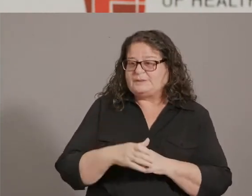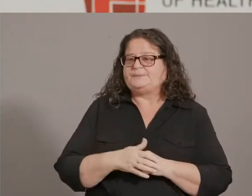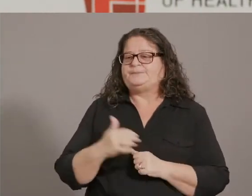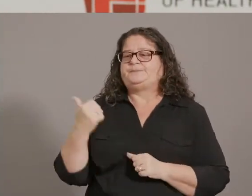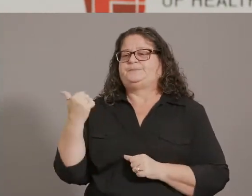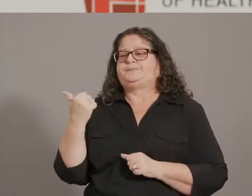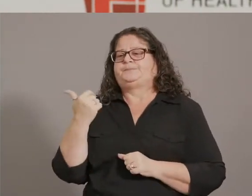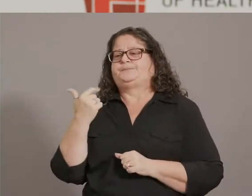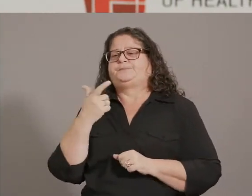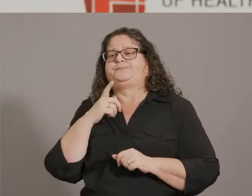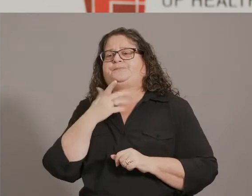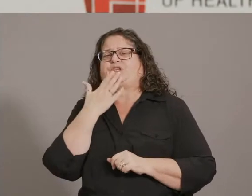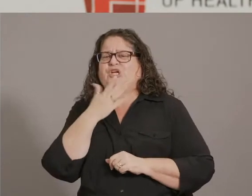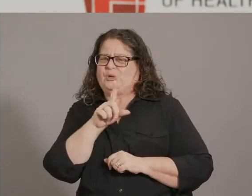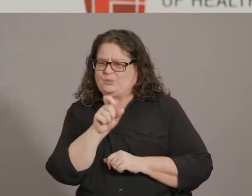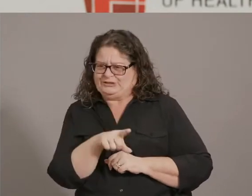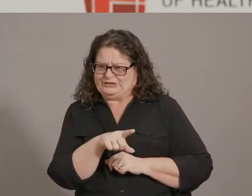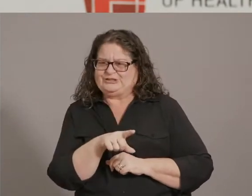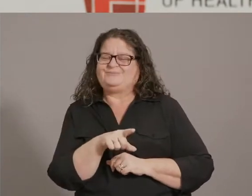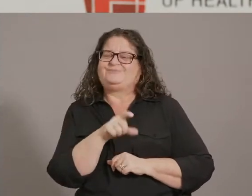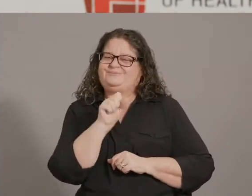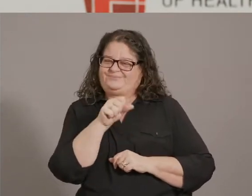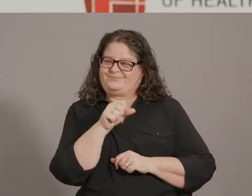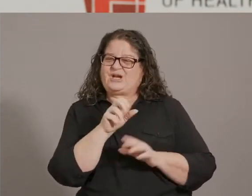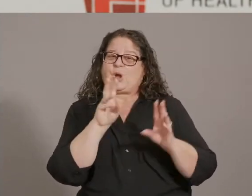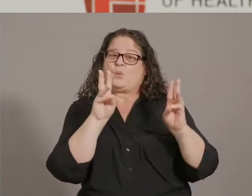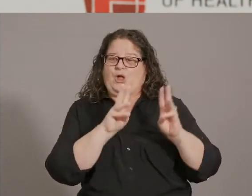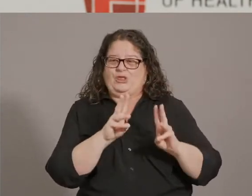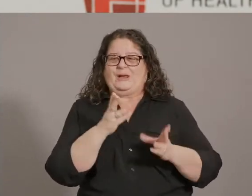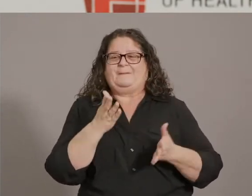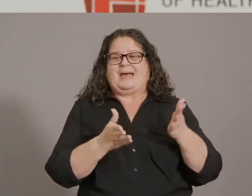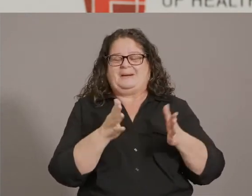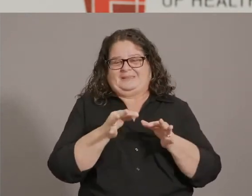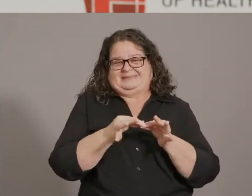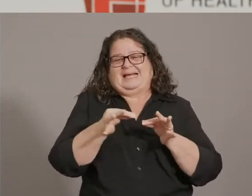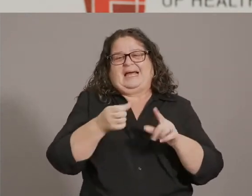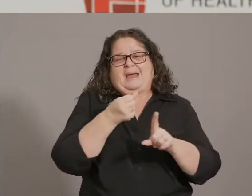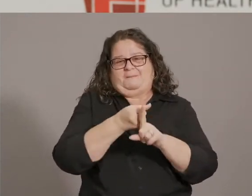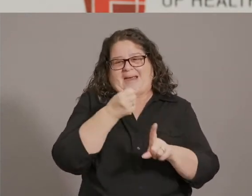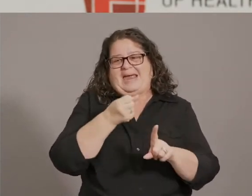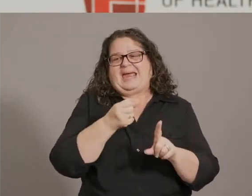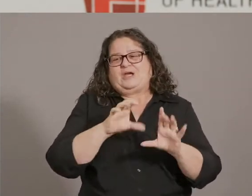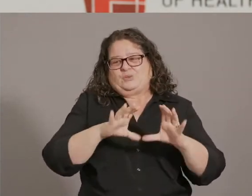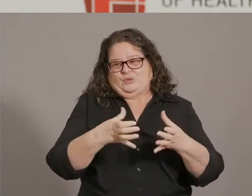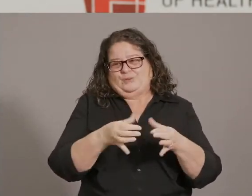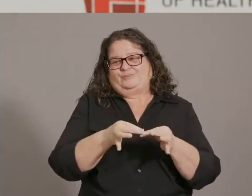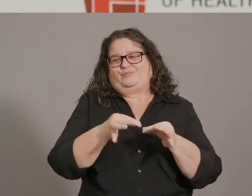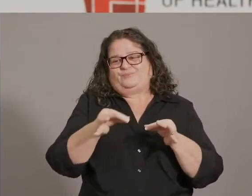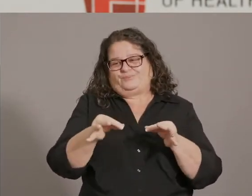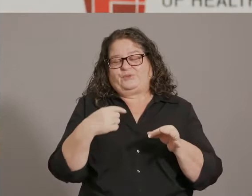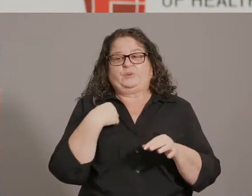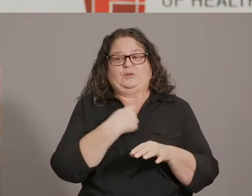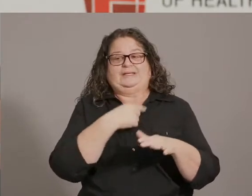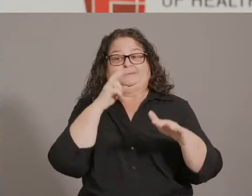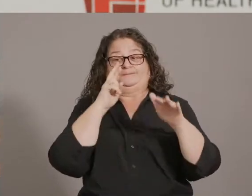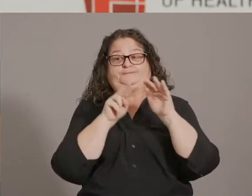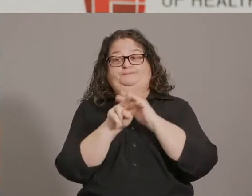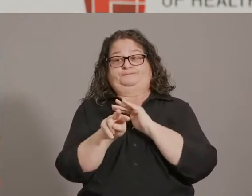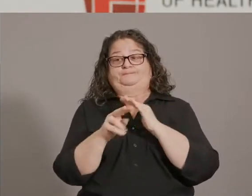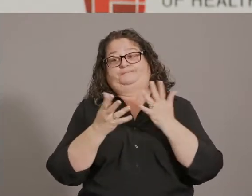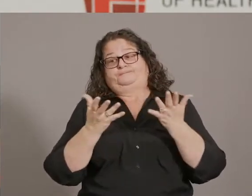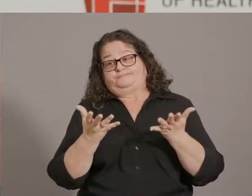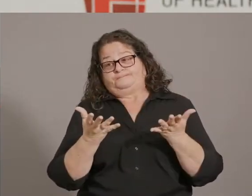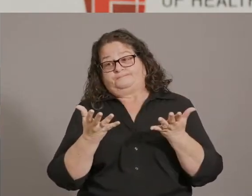weather delays may actually play a role. We had been estimating moving into phase